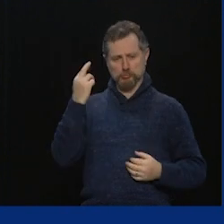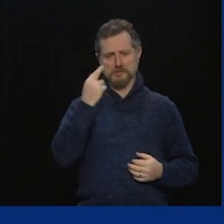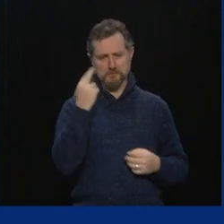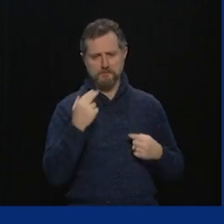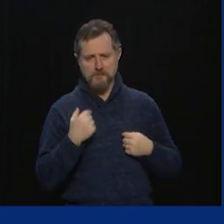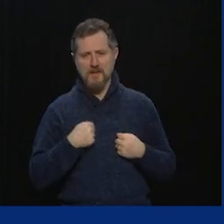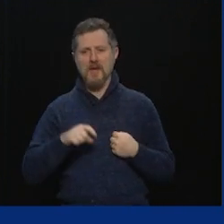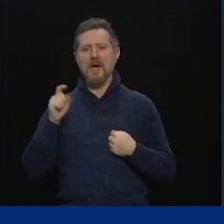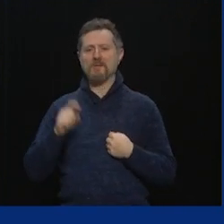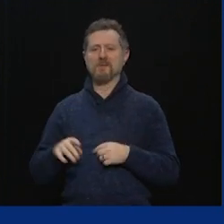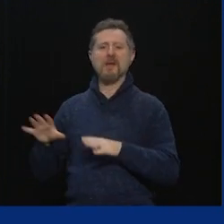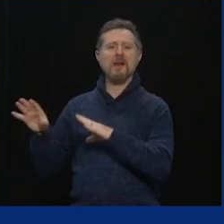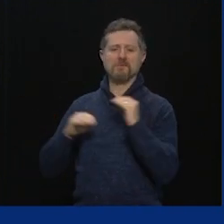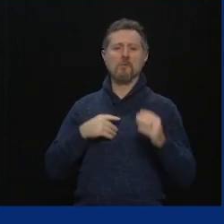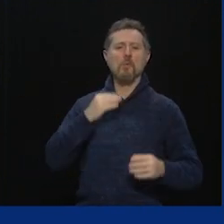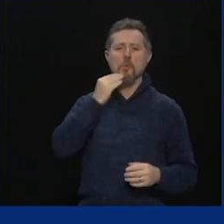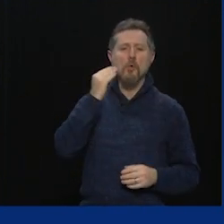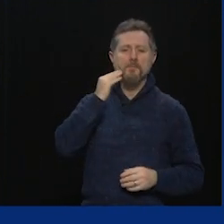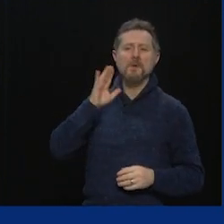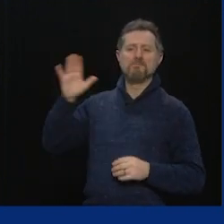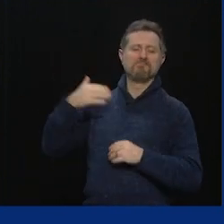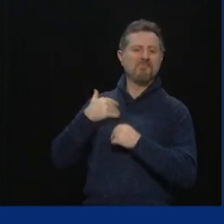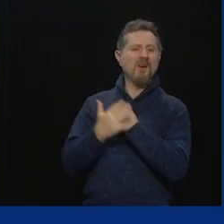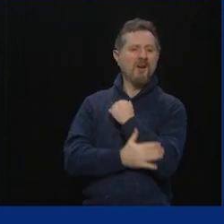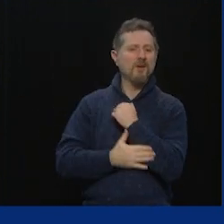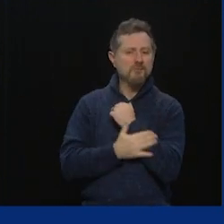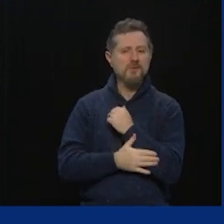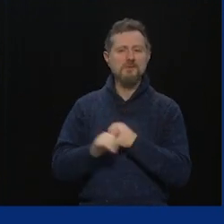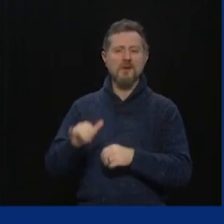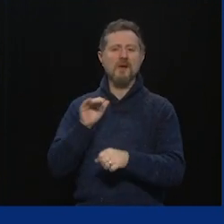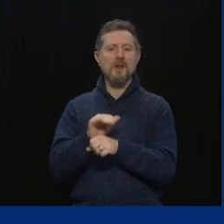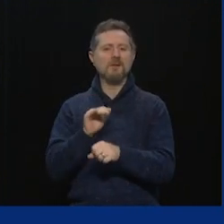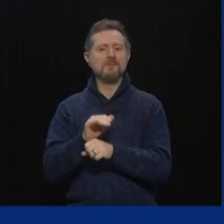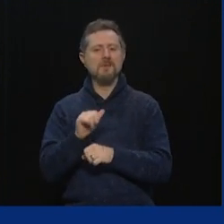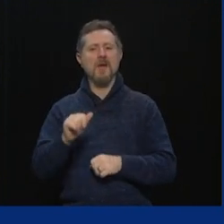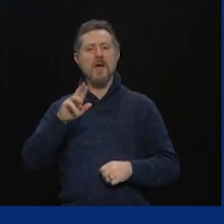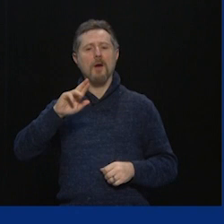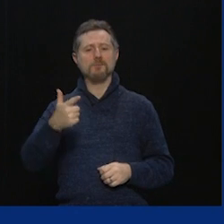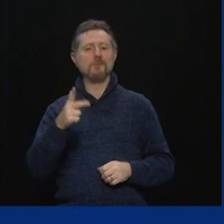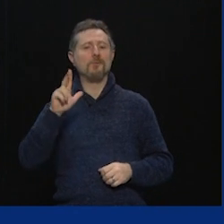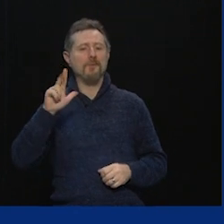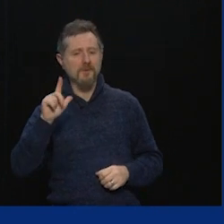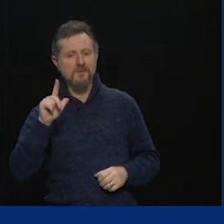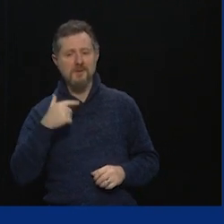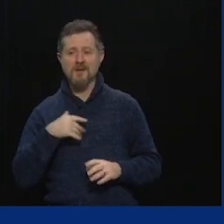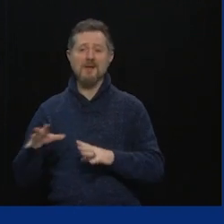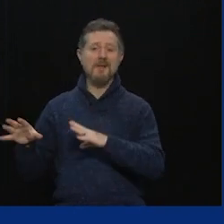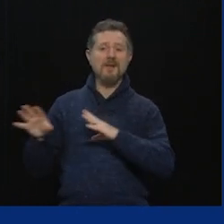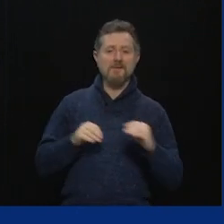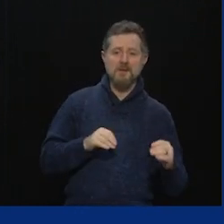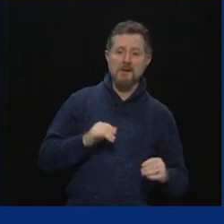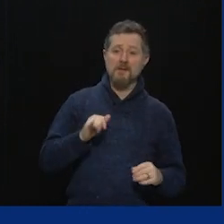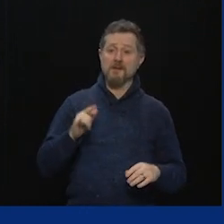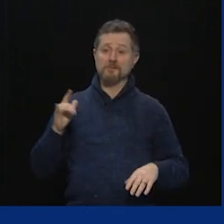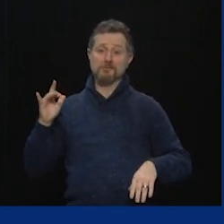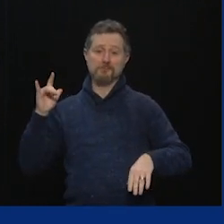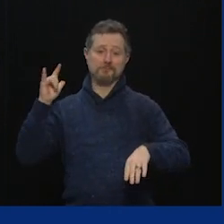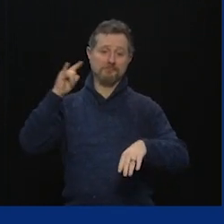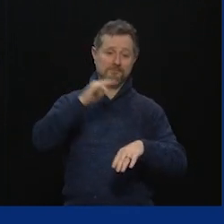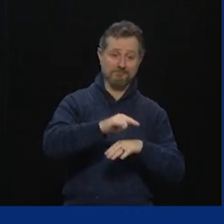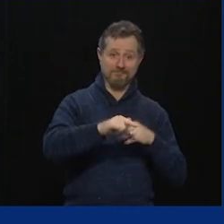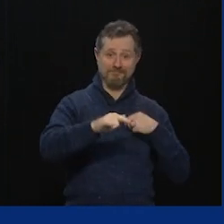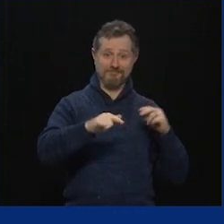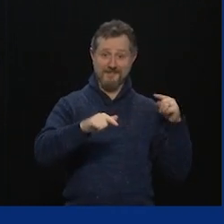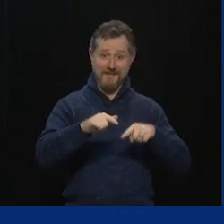leave my home, leave my country. That night, it was 23rd of August that I left Afghanistan. I went to the airport. The